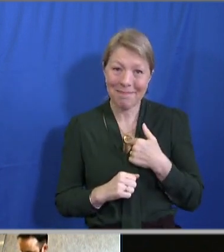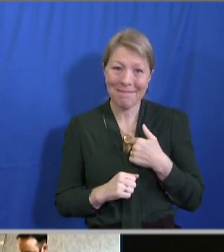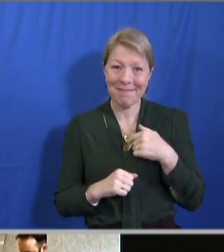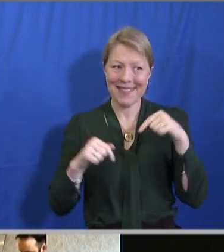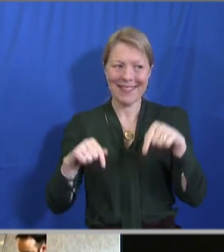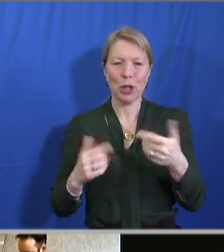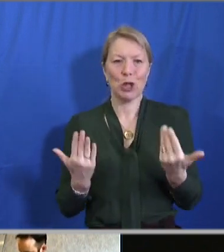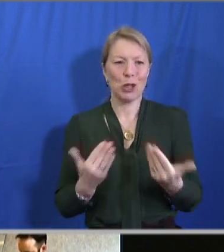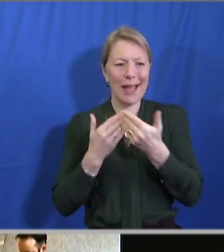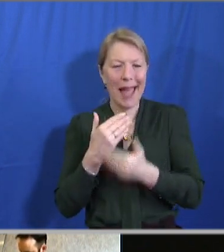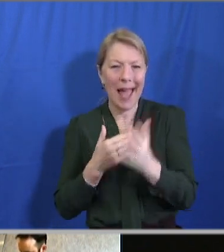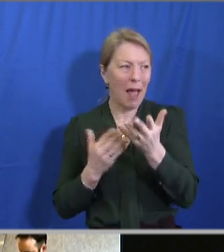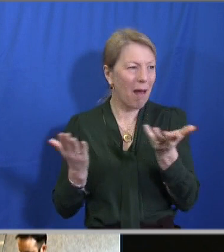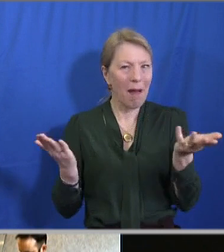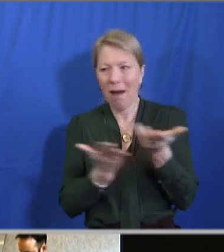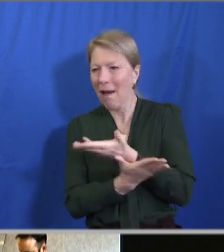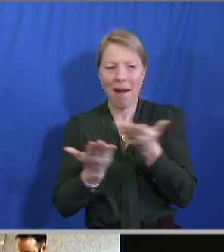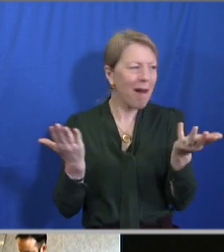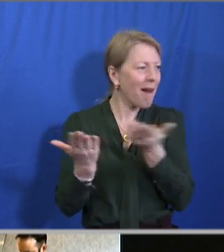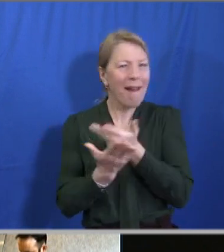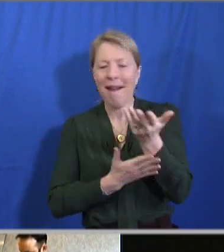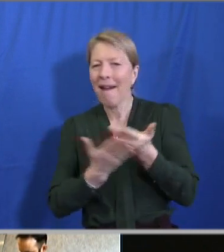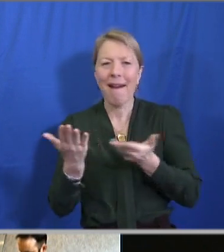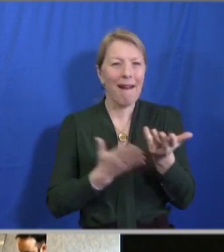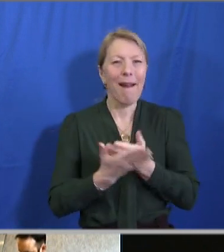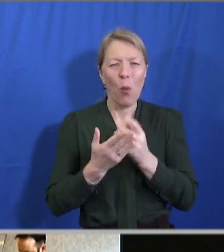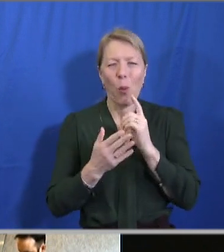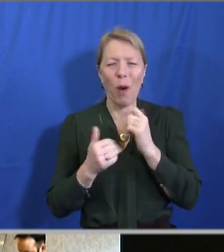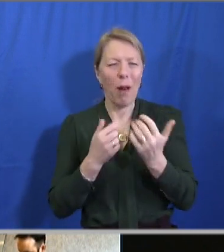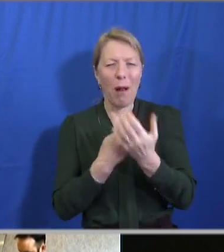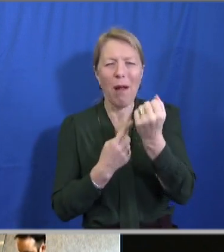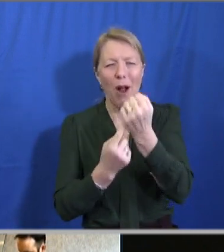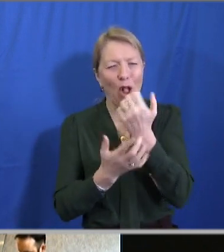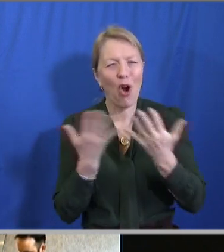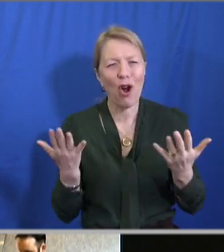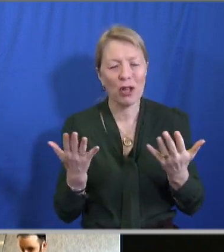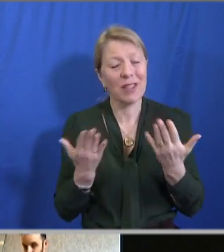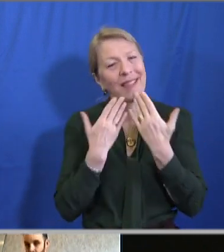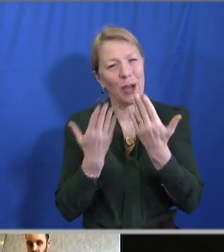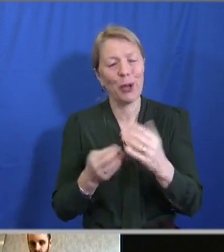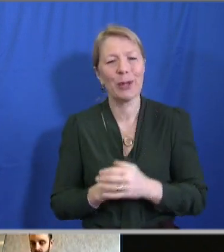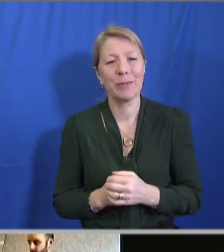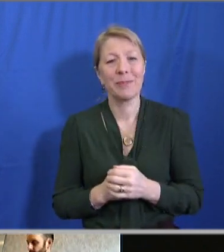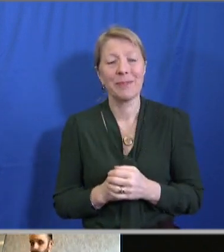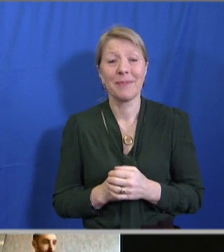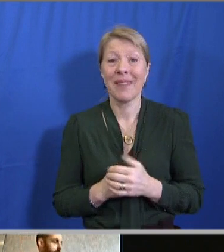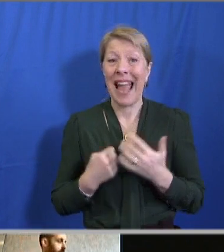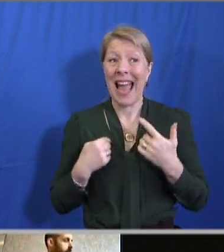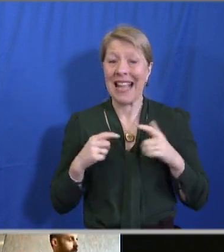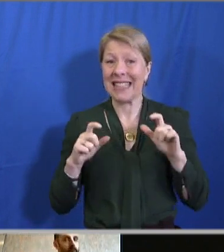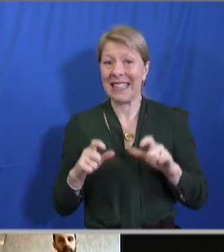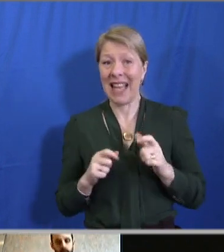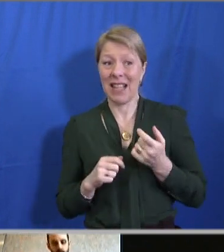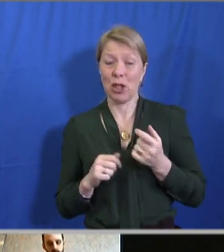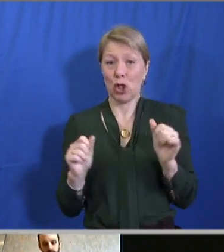constructive conversation today, and I thank you for that. But Chair, as I spoke to you this morning, I'm content to stay for a few minutes and